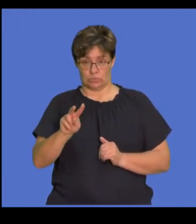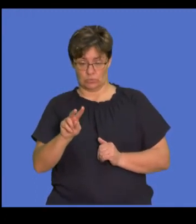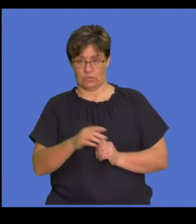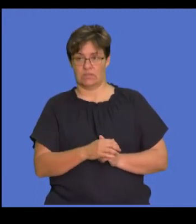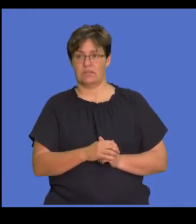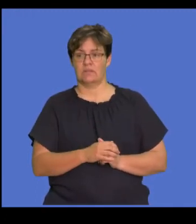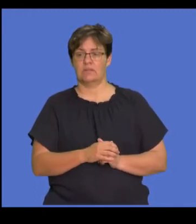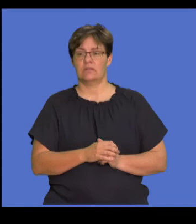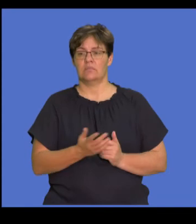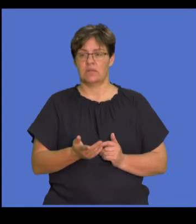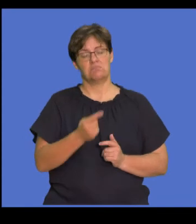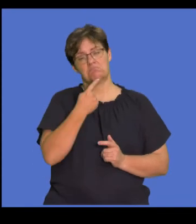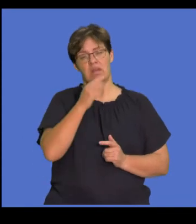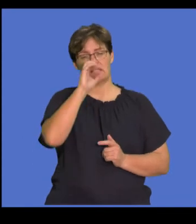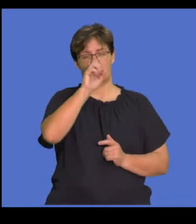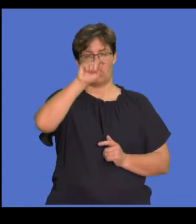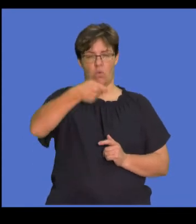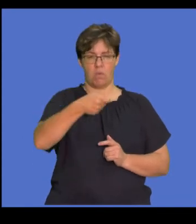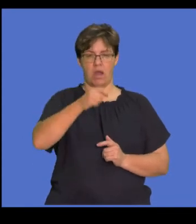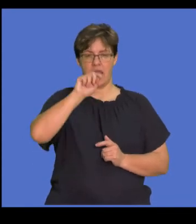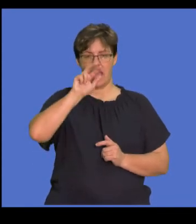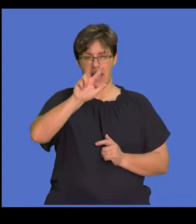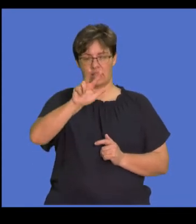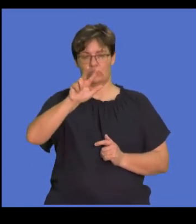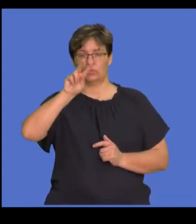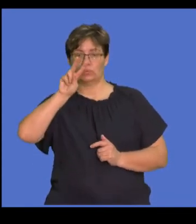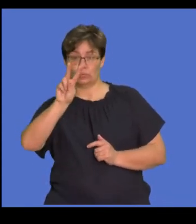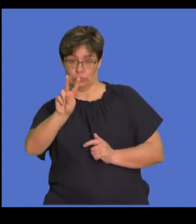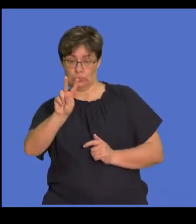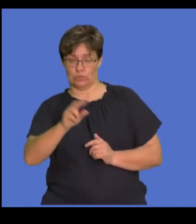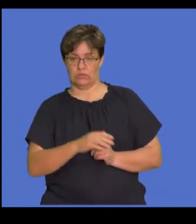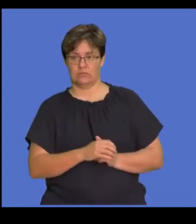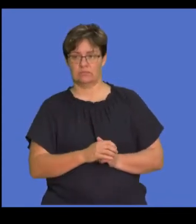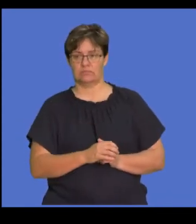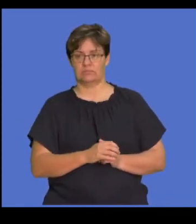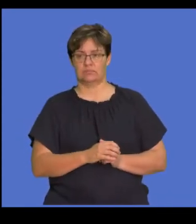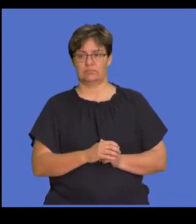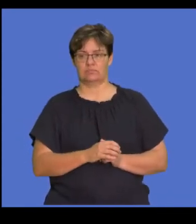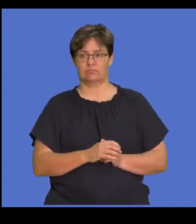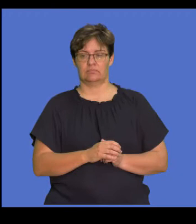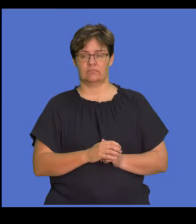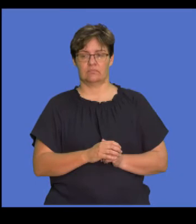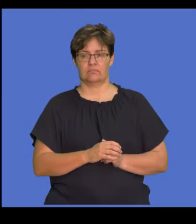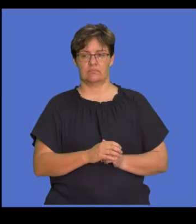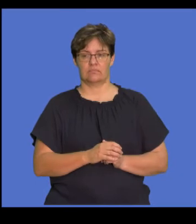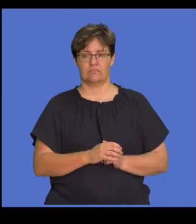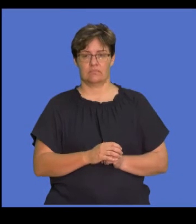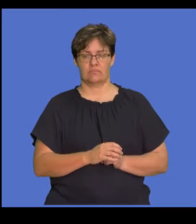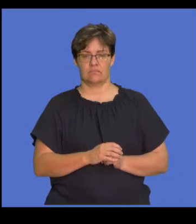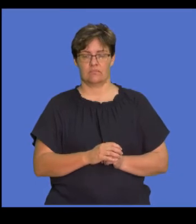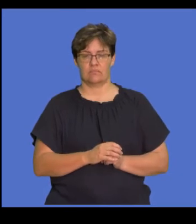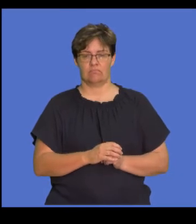Yes, 2 decimal places. So that's going to be 0.82. So this will be